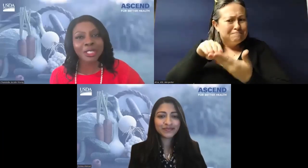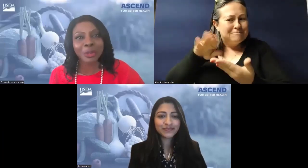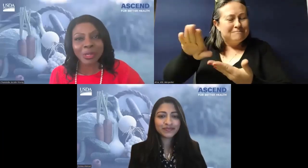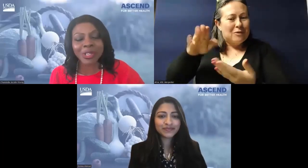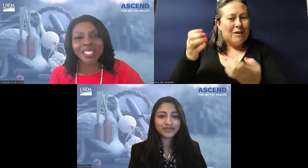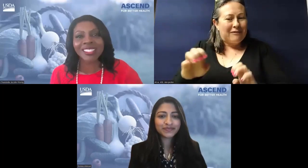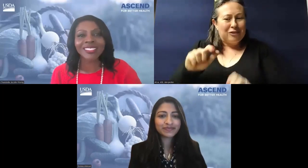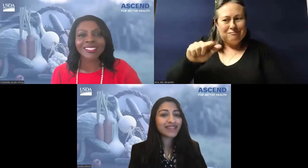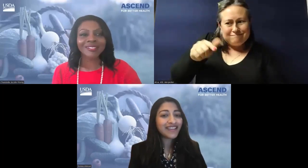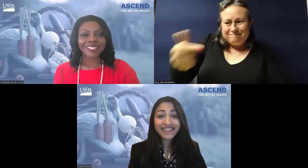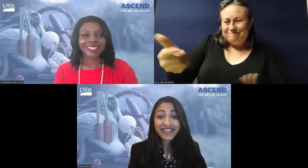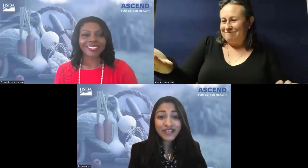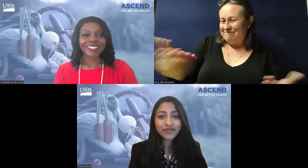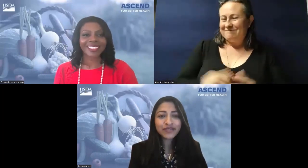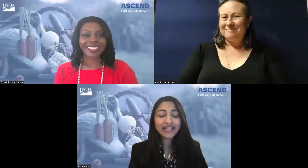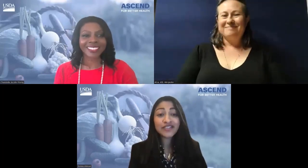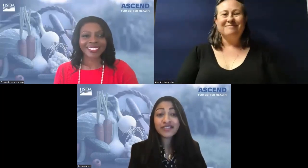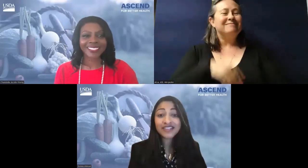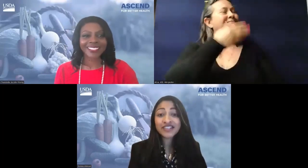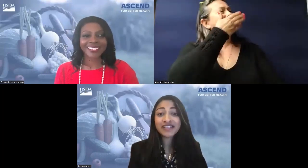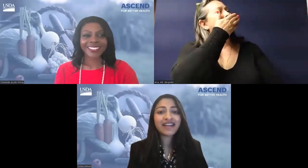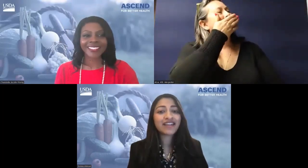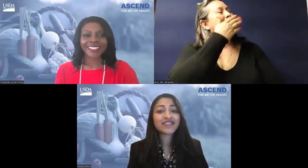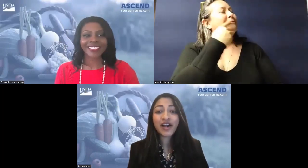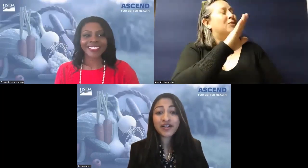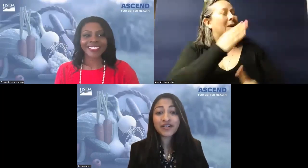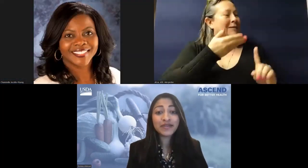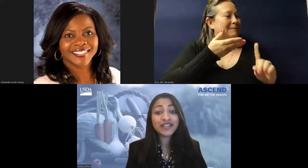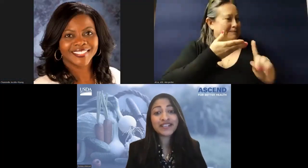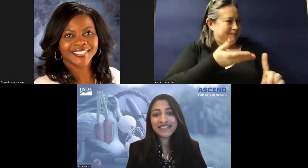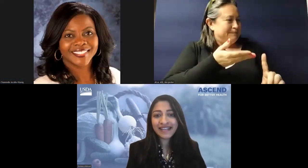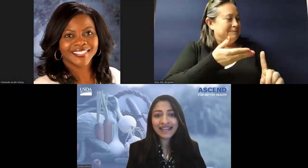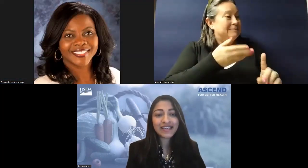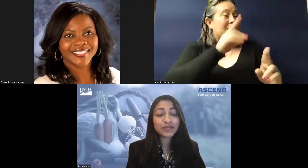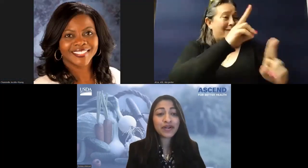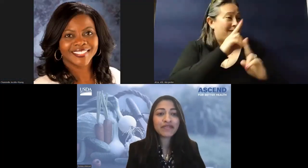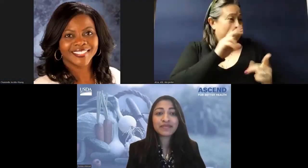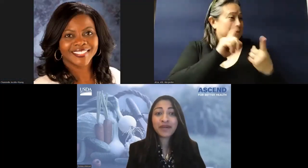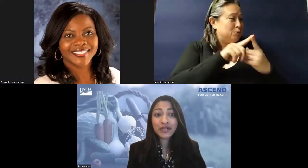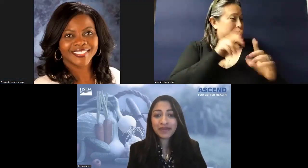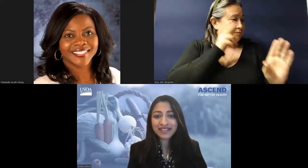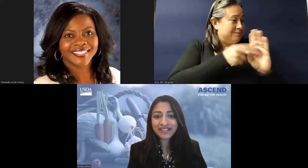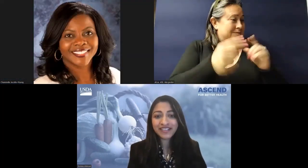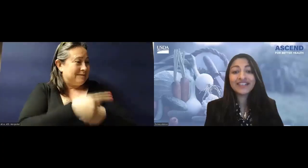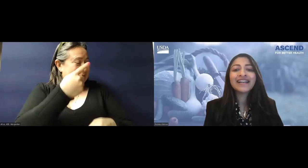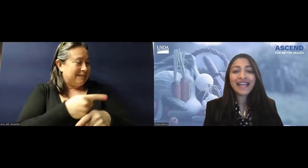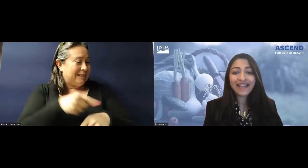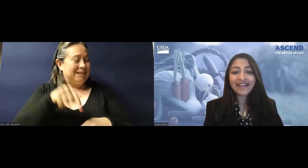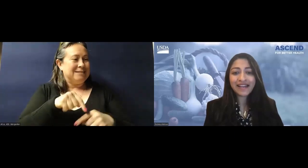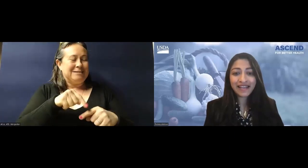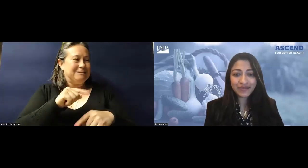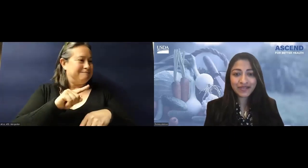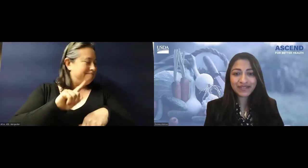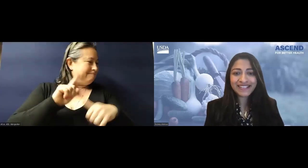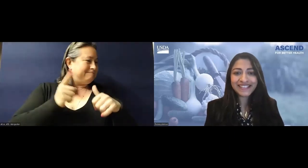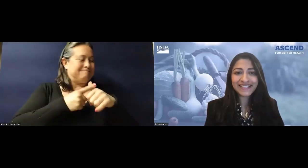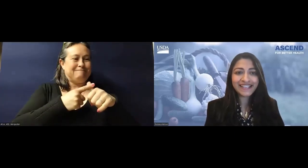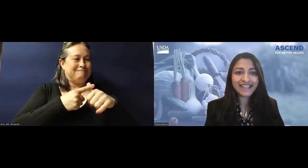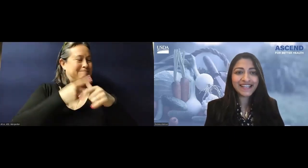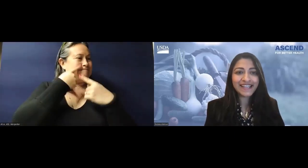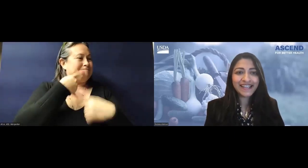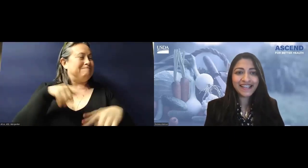floor is yours. Thank you for the introduction, and it is an honor to be here today as part of this monumental